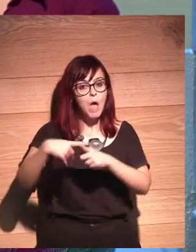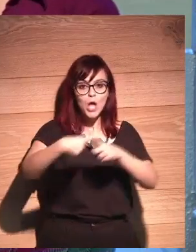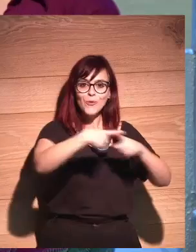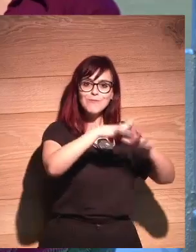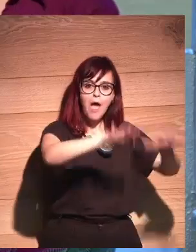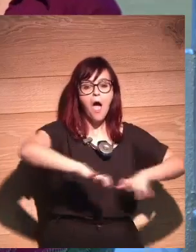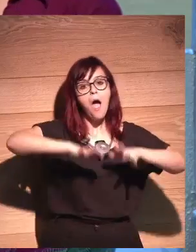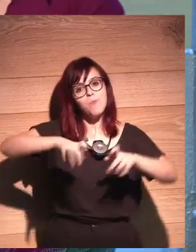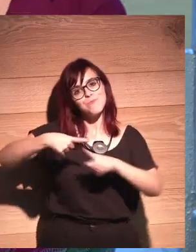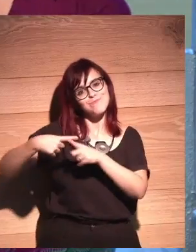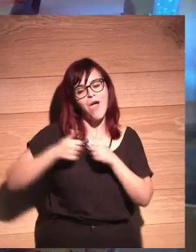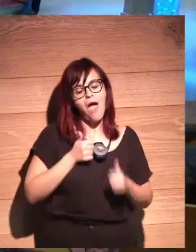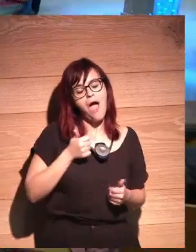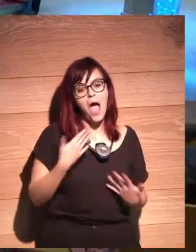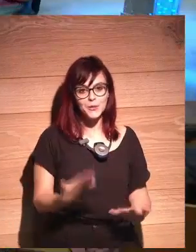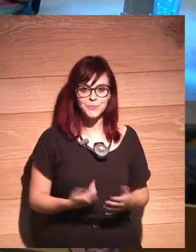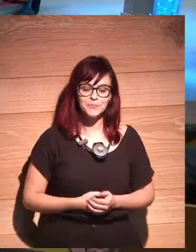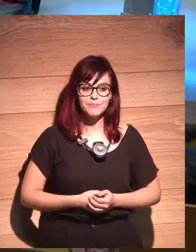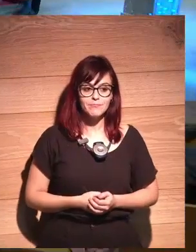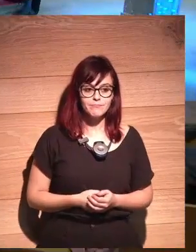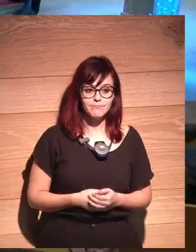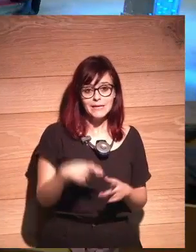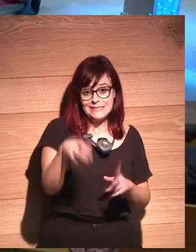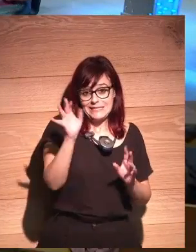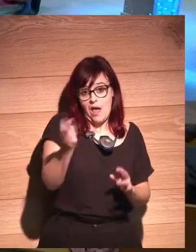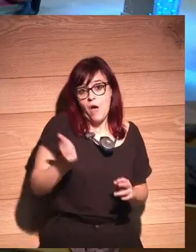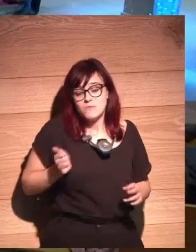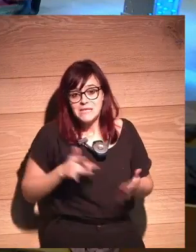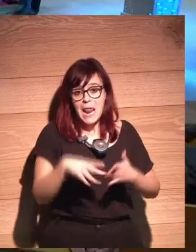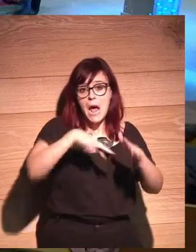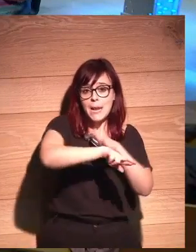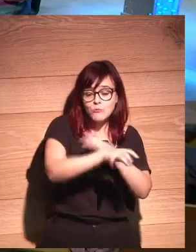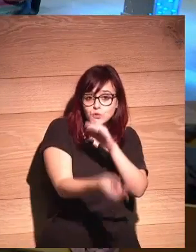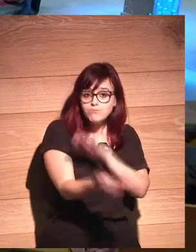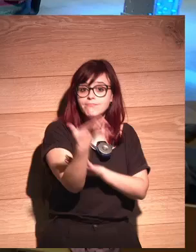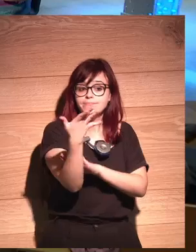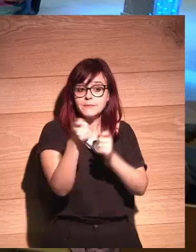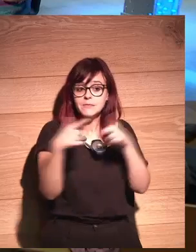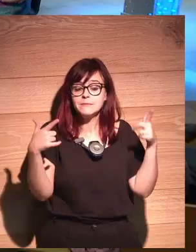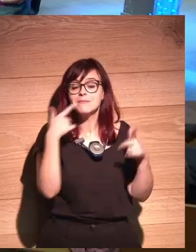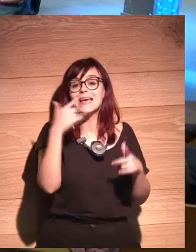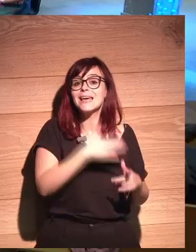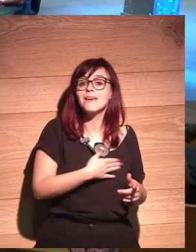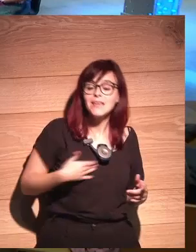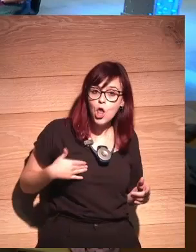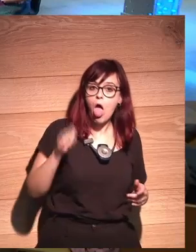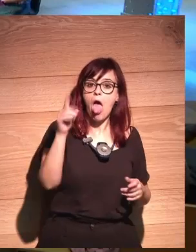a space where us as cultural representatives can share this information and